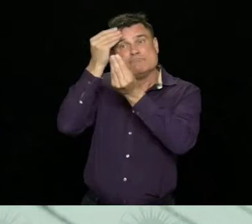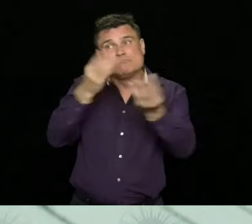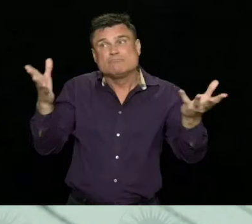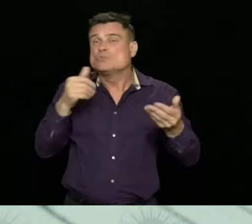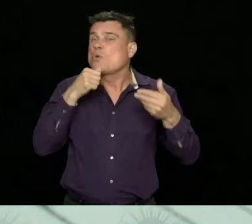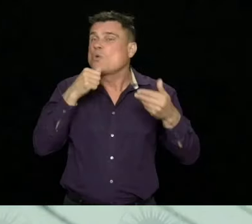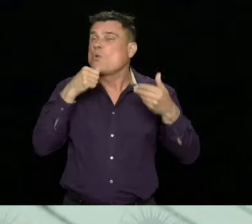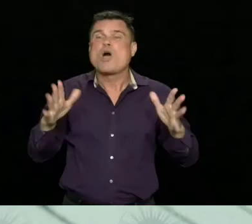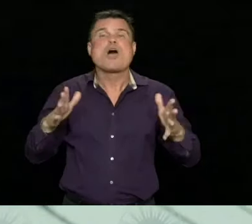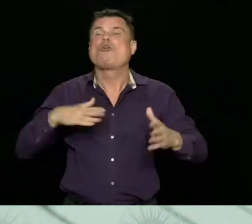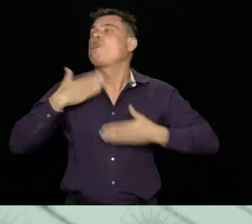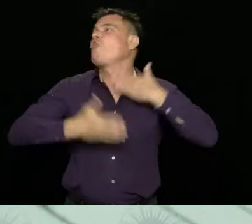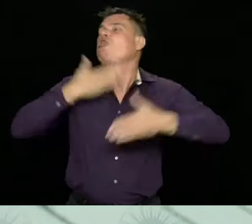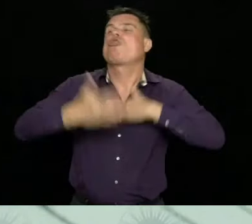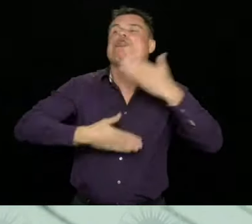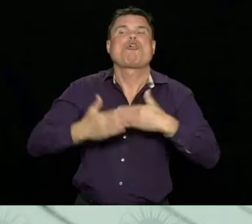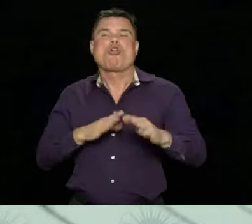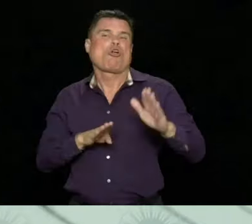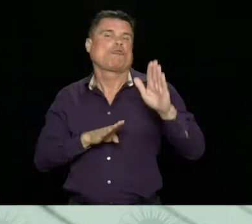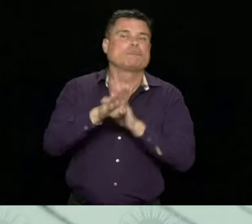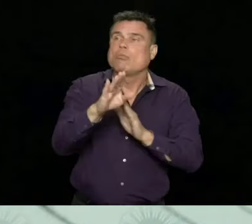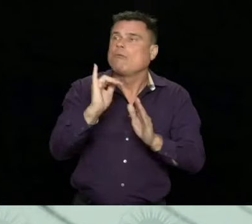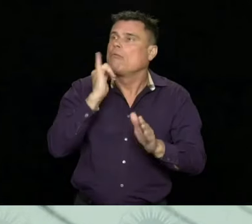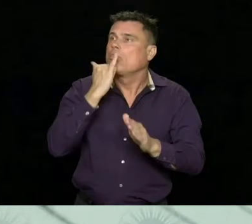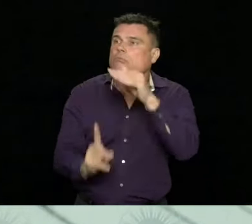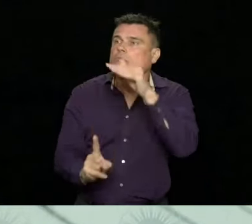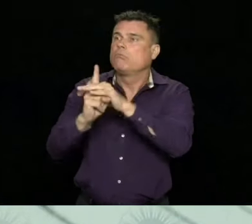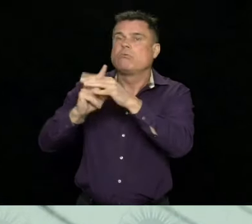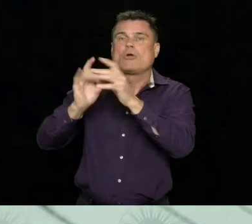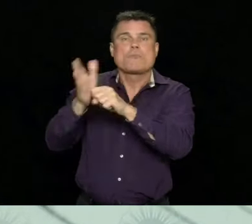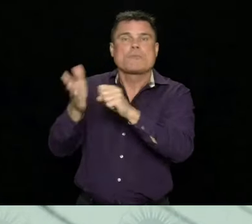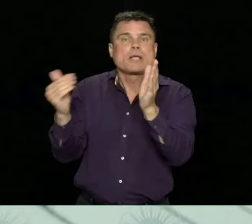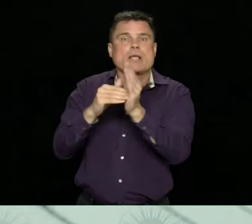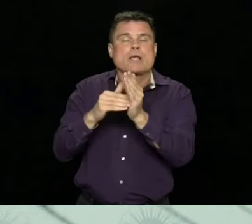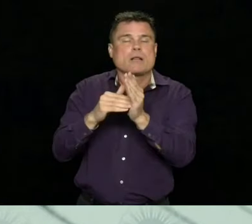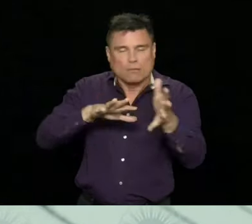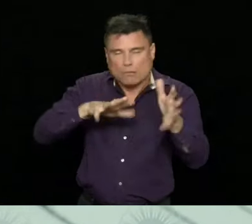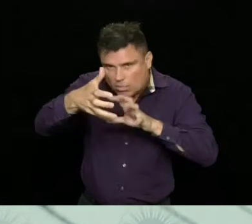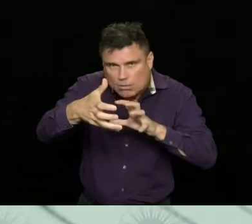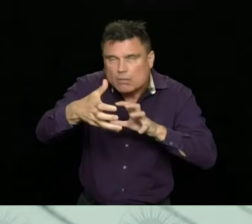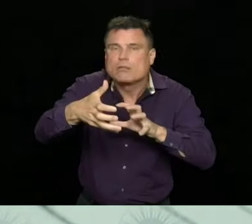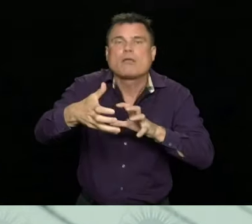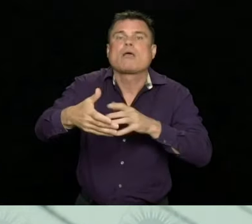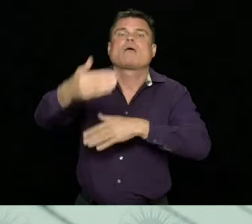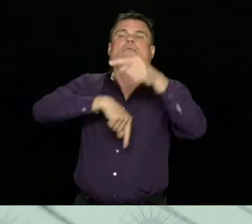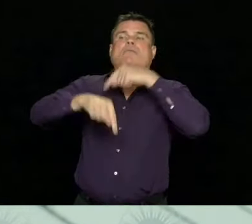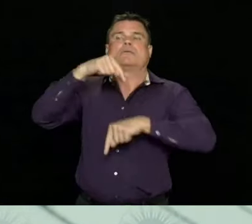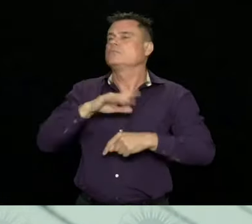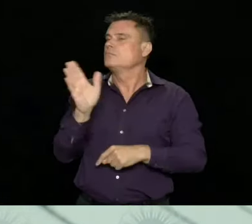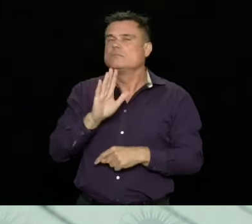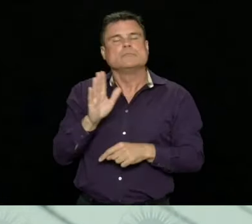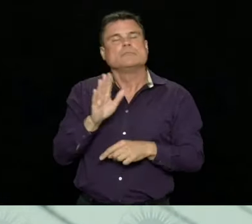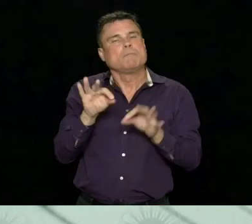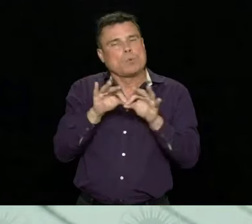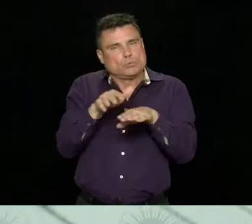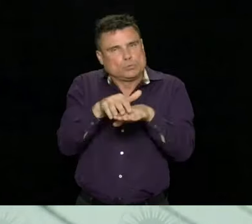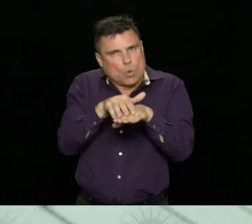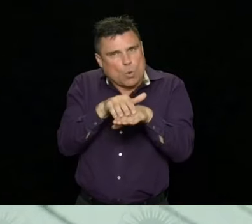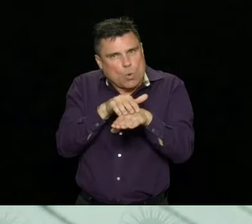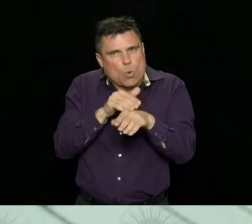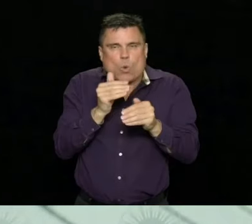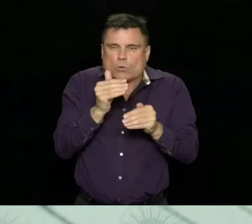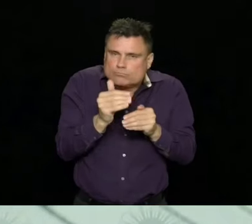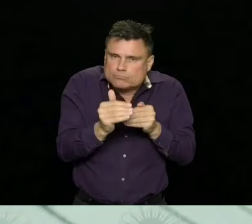slow. A science-based precautions should be taken, and those are suitable to those